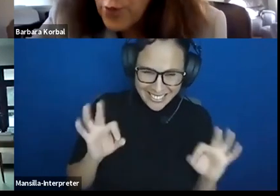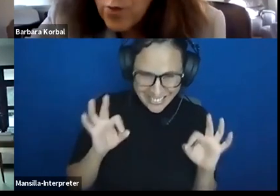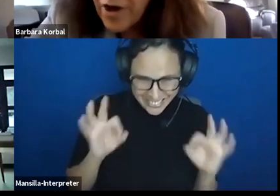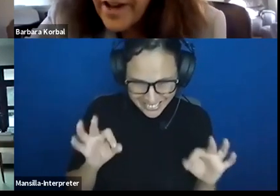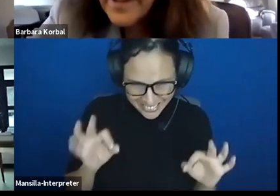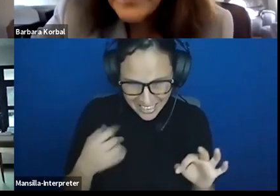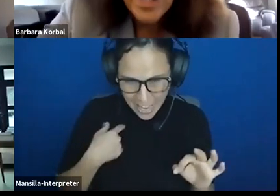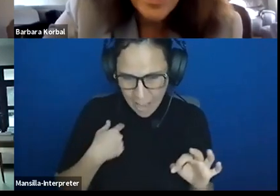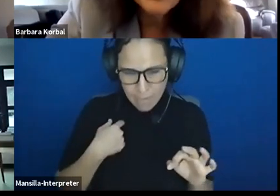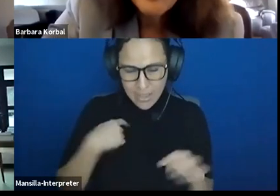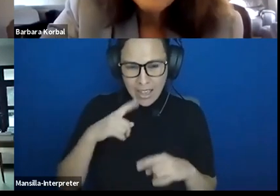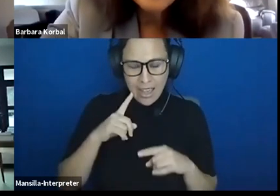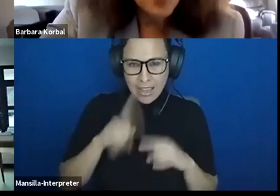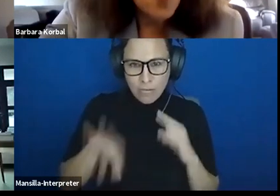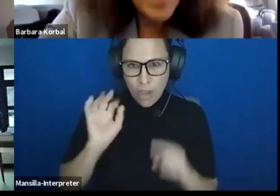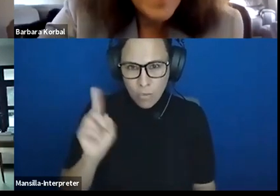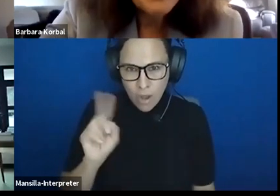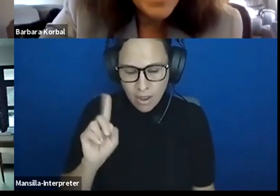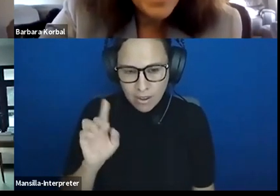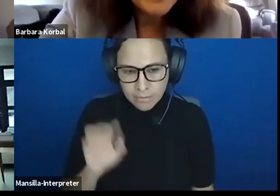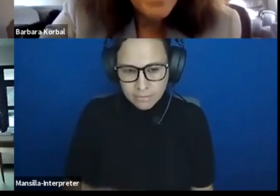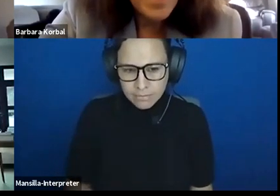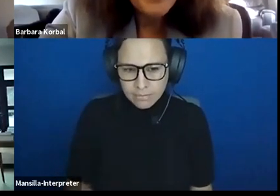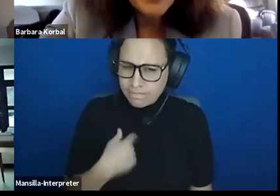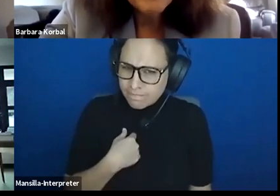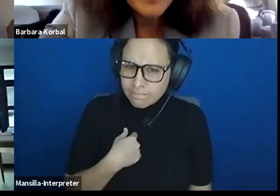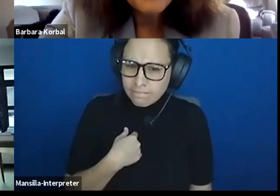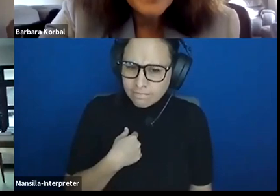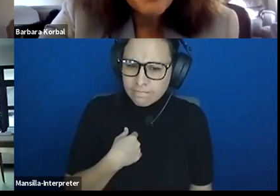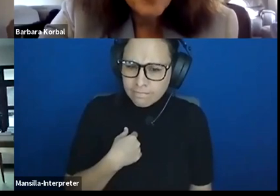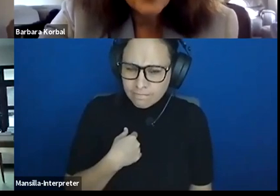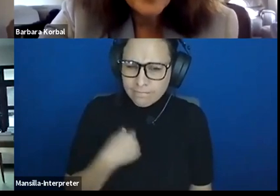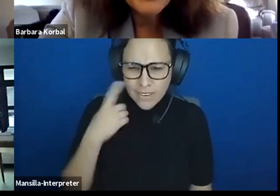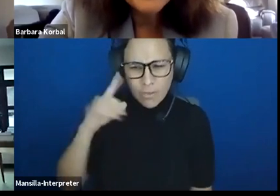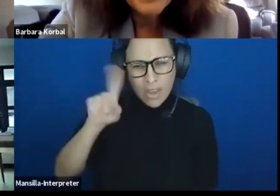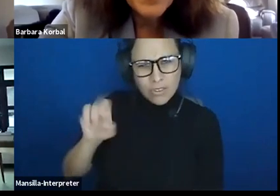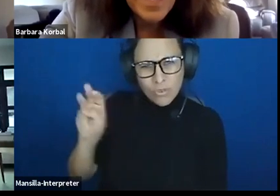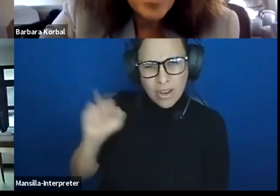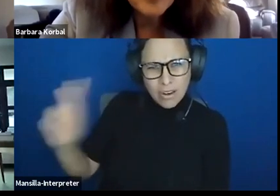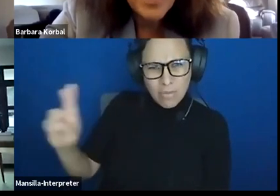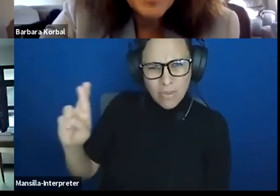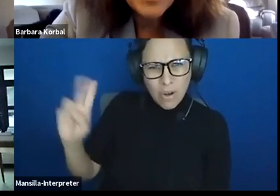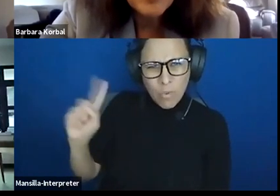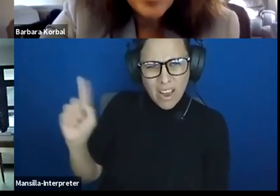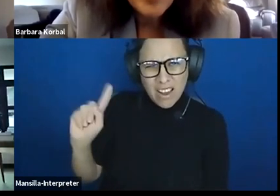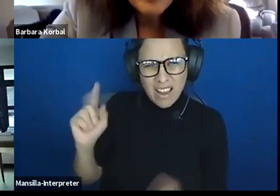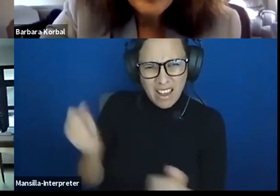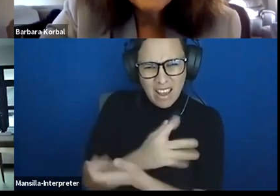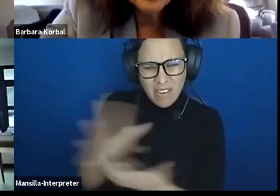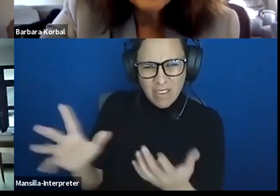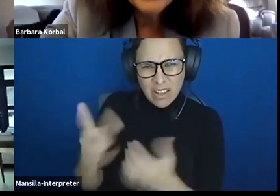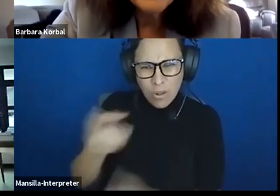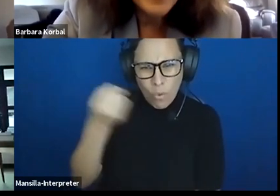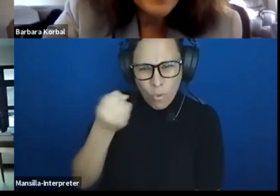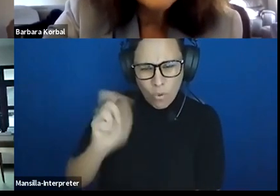been able to read where it is. You know, I think we'd have to ask Margaret where everything's being held. I mean,